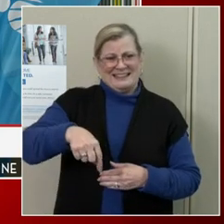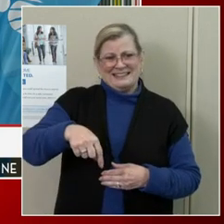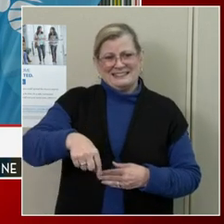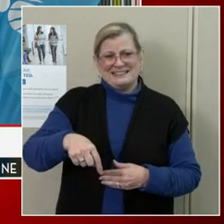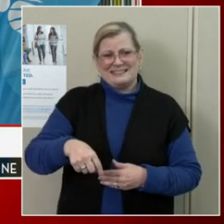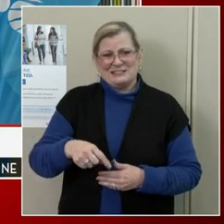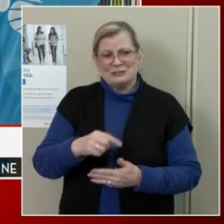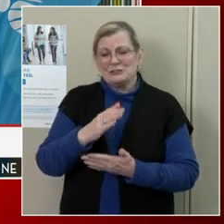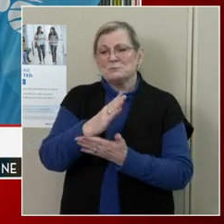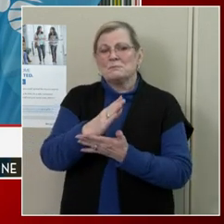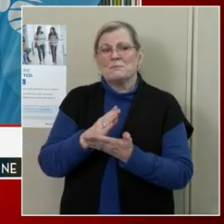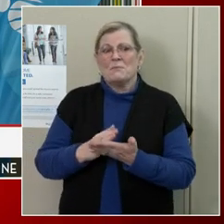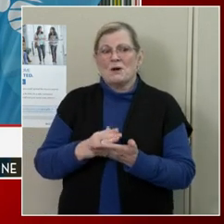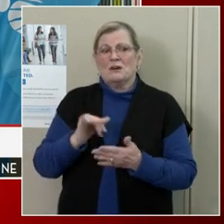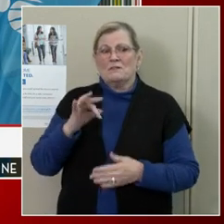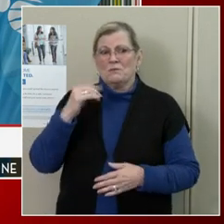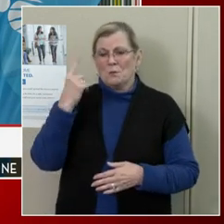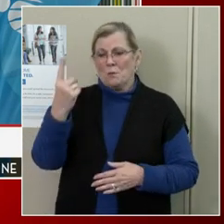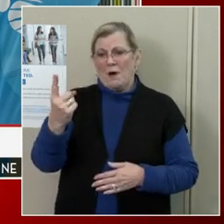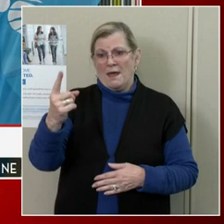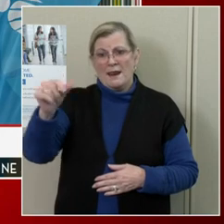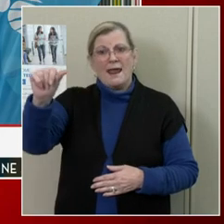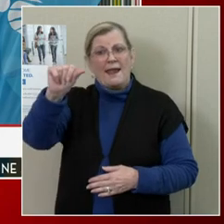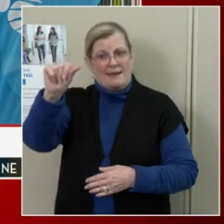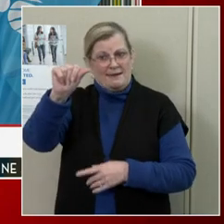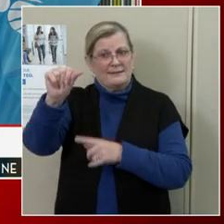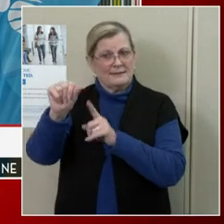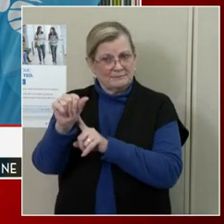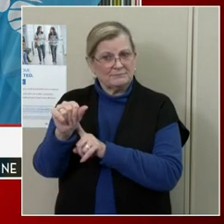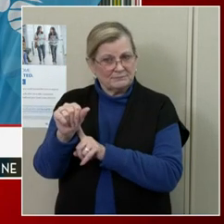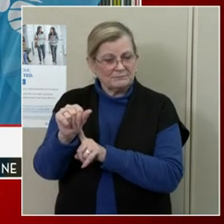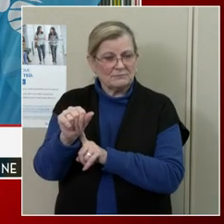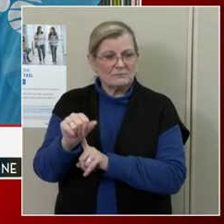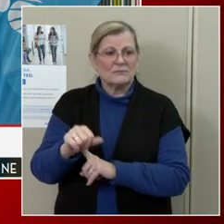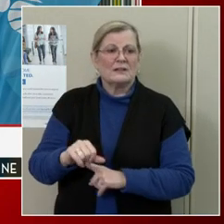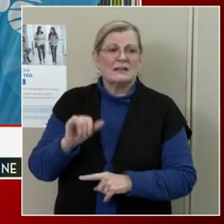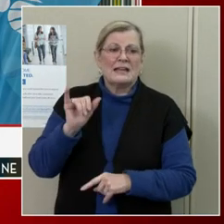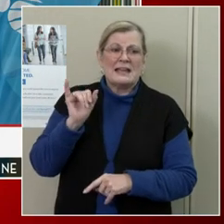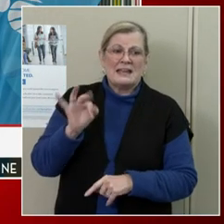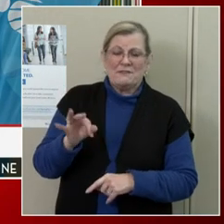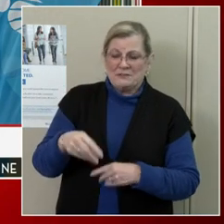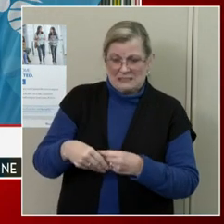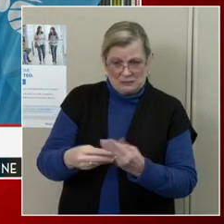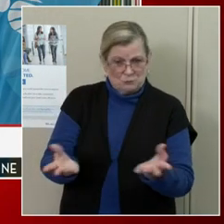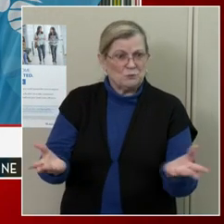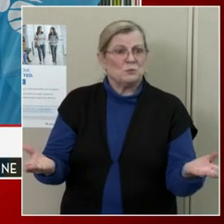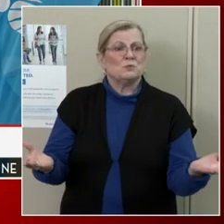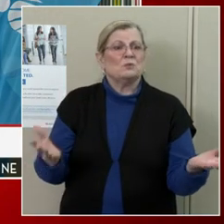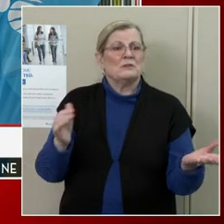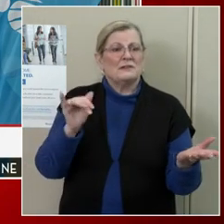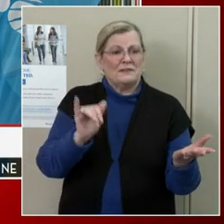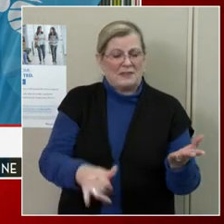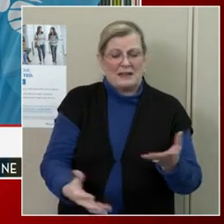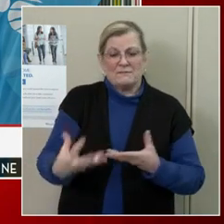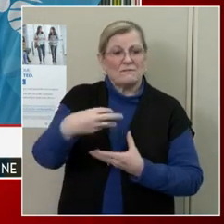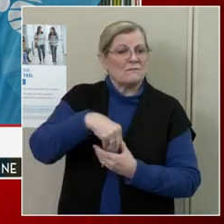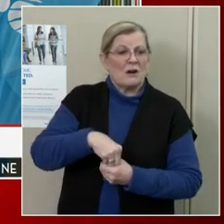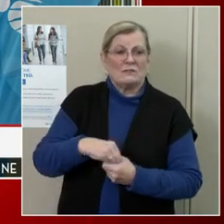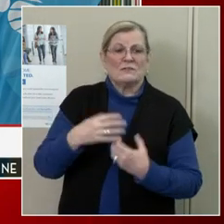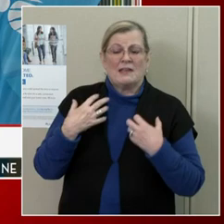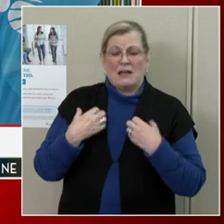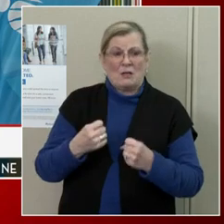1A of our distribution, and as you know, that covers healthcare workers. And that's